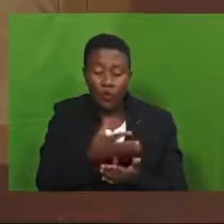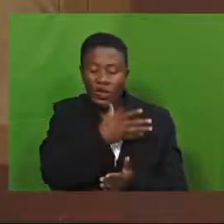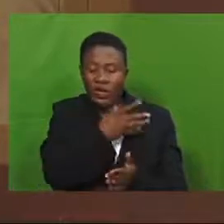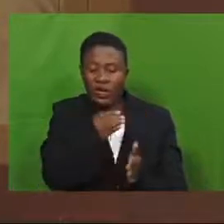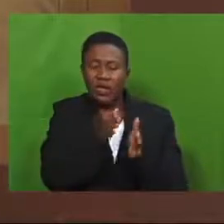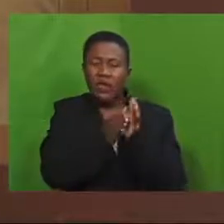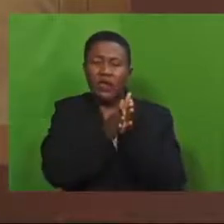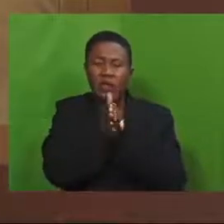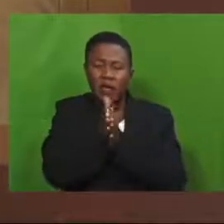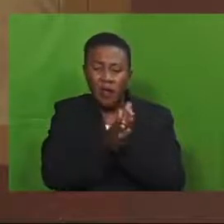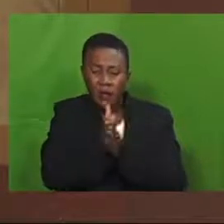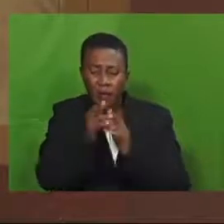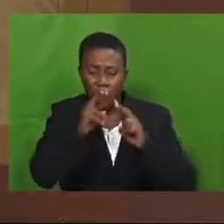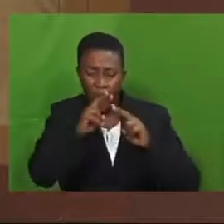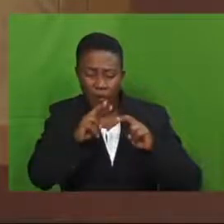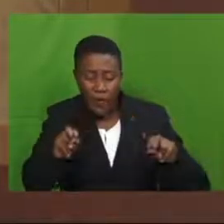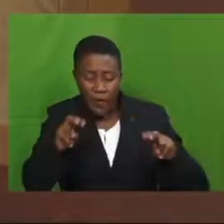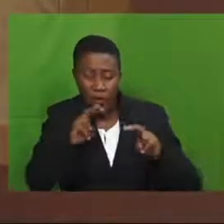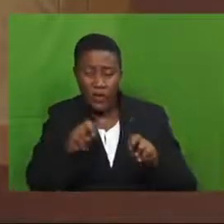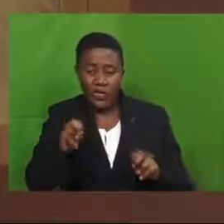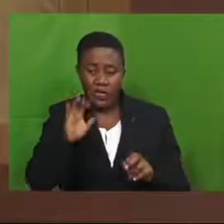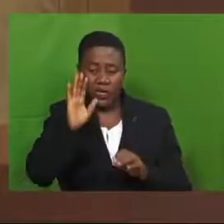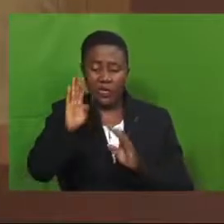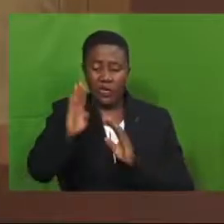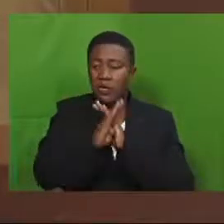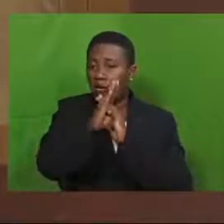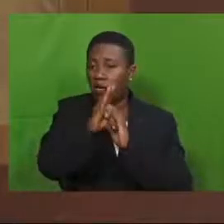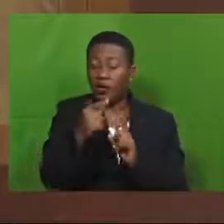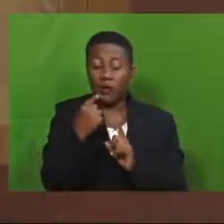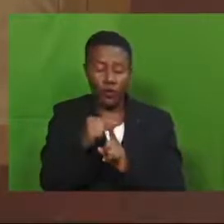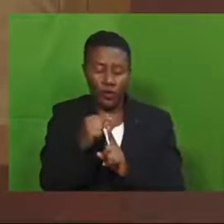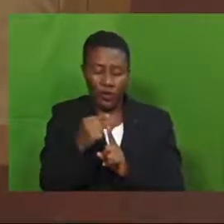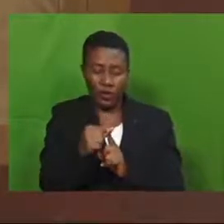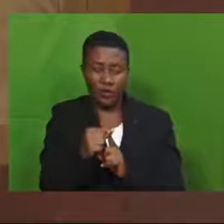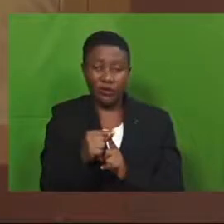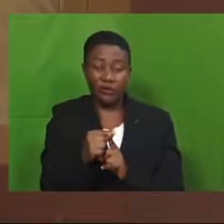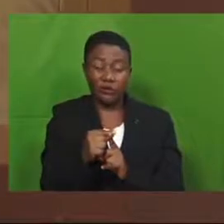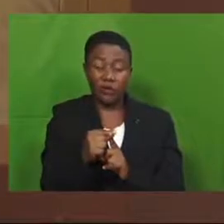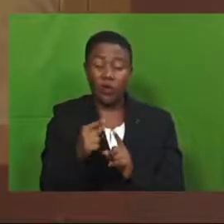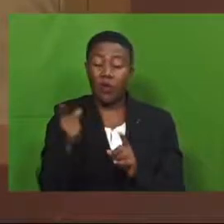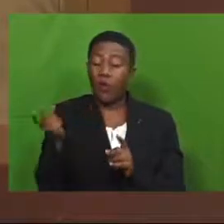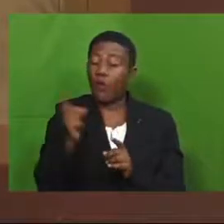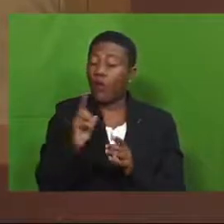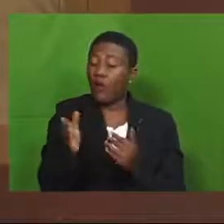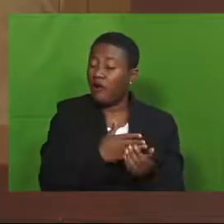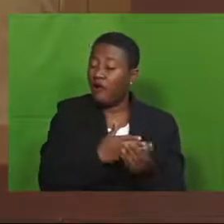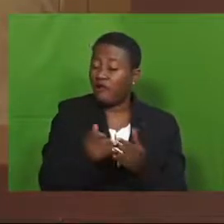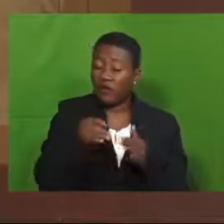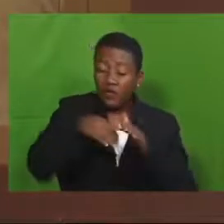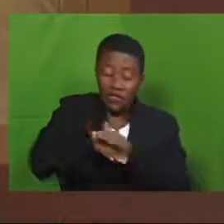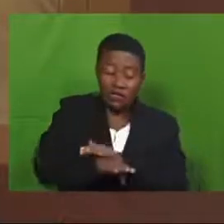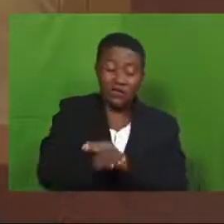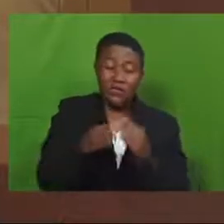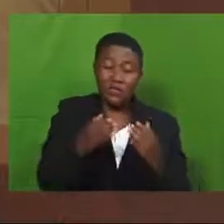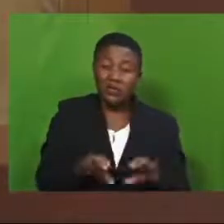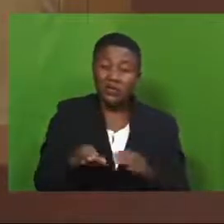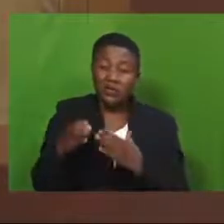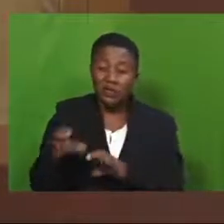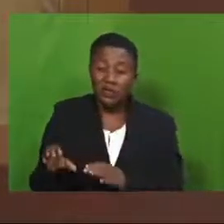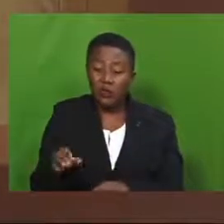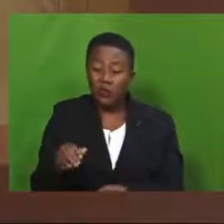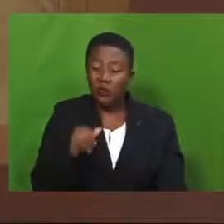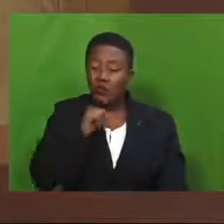appreciative inquiry was his guiding words. Wherever you go into the community, don't go